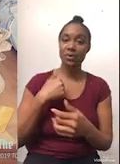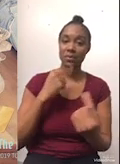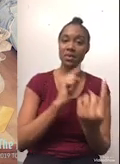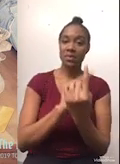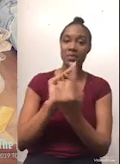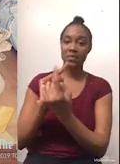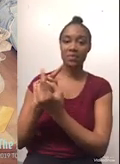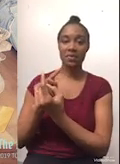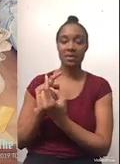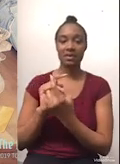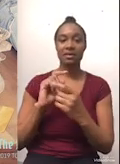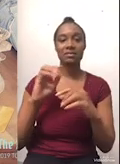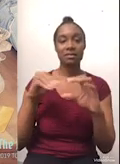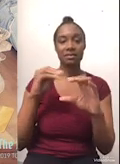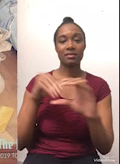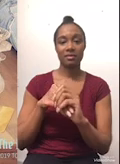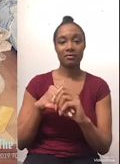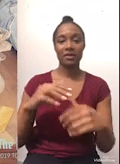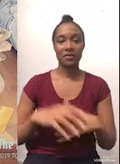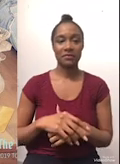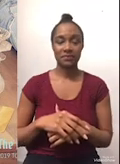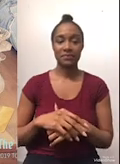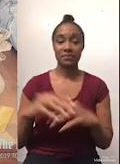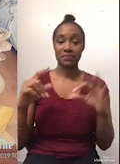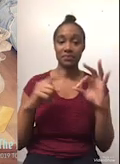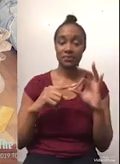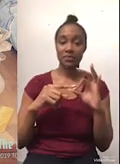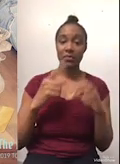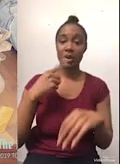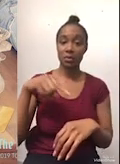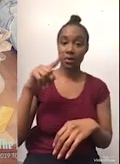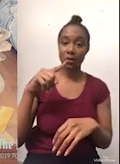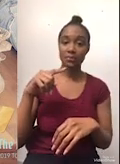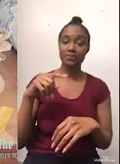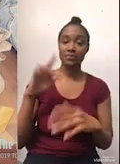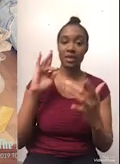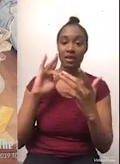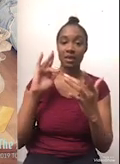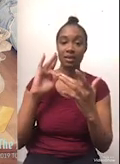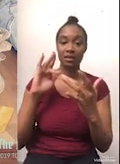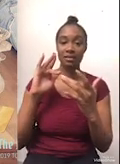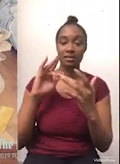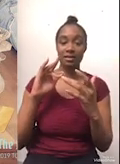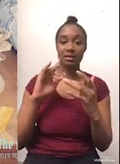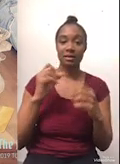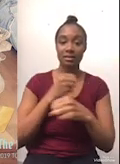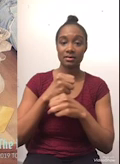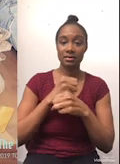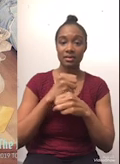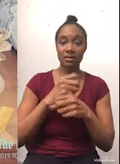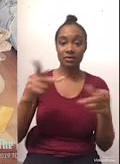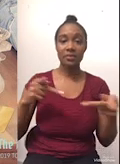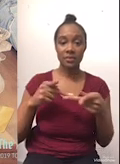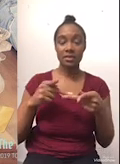group. Xiao, I uploaded my picture on an internet cafe and got casted to become a member of Uptension.